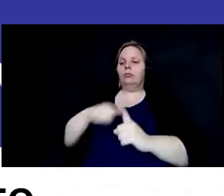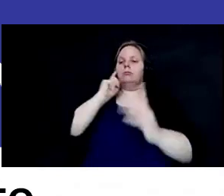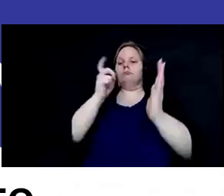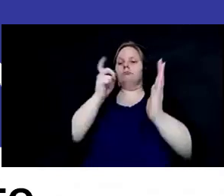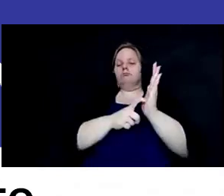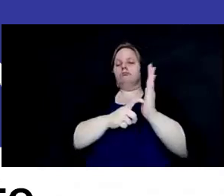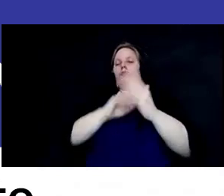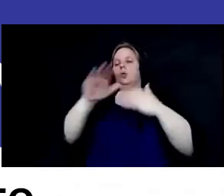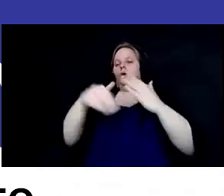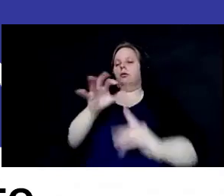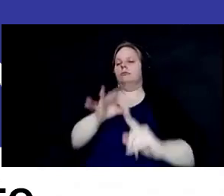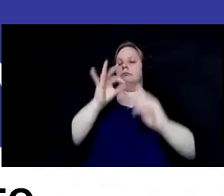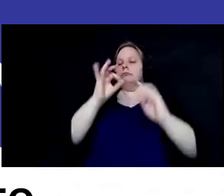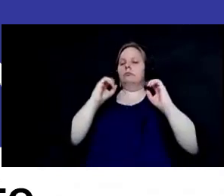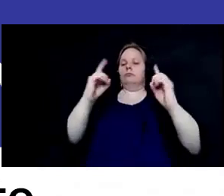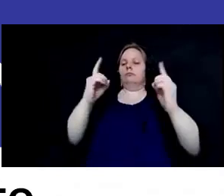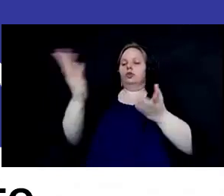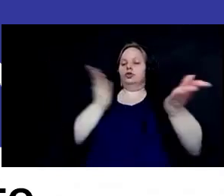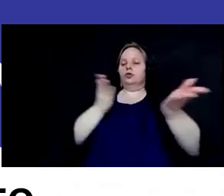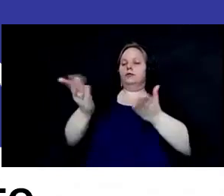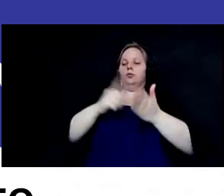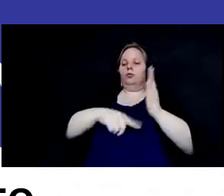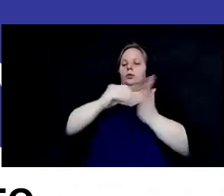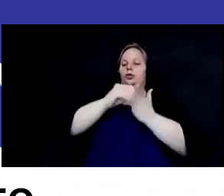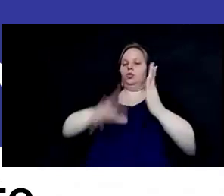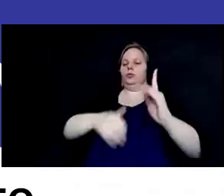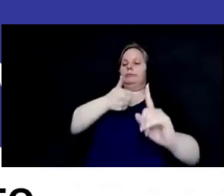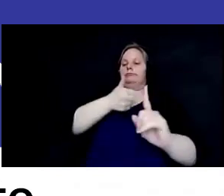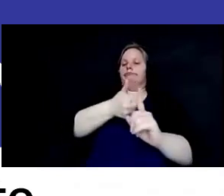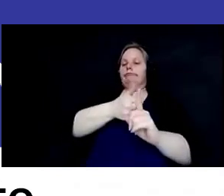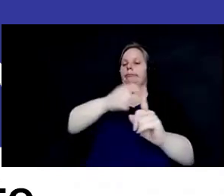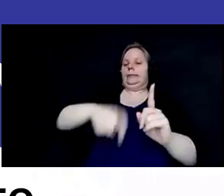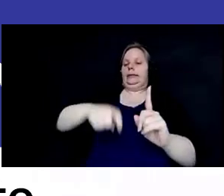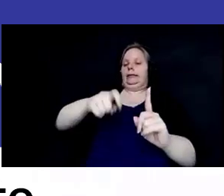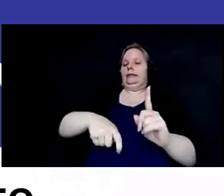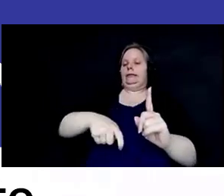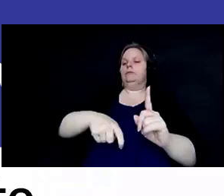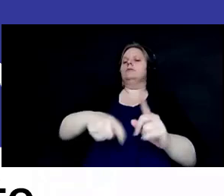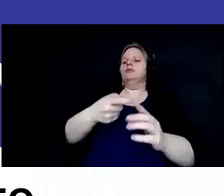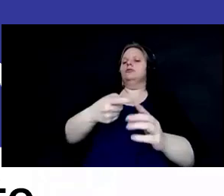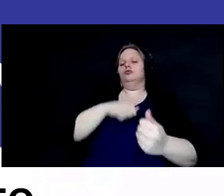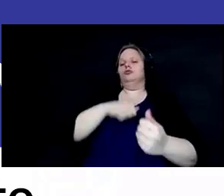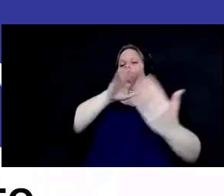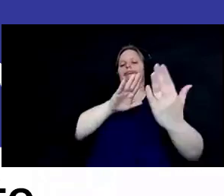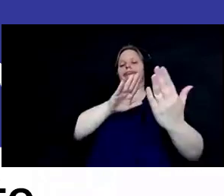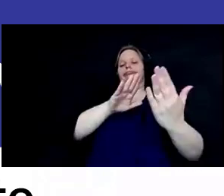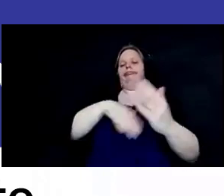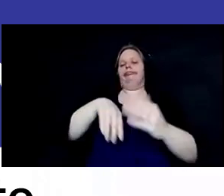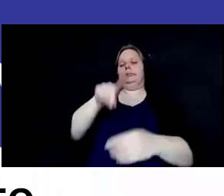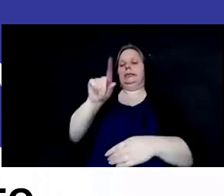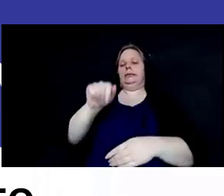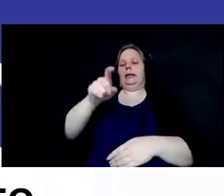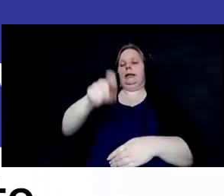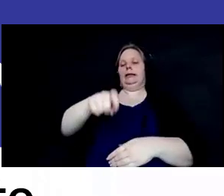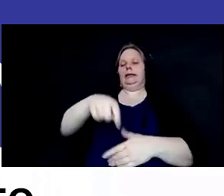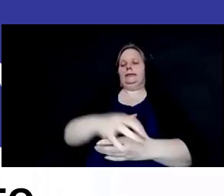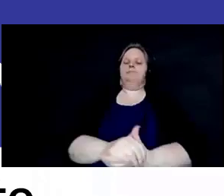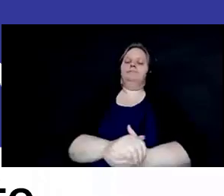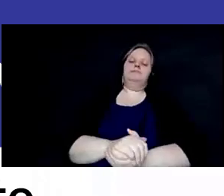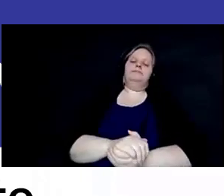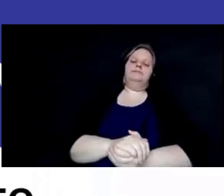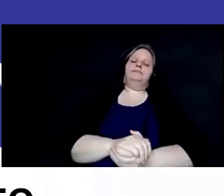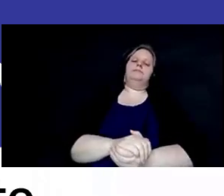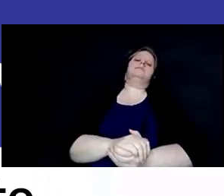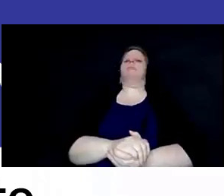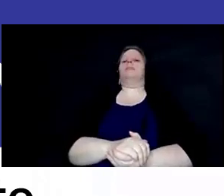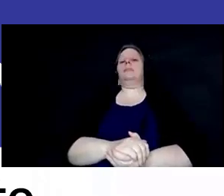of the special education services a student may require to address their disability-related needs. This means the